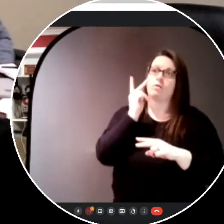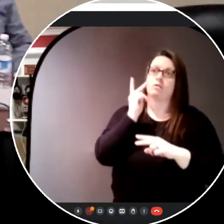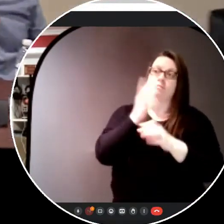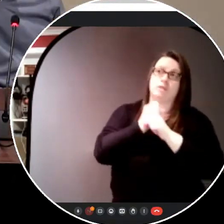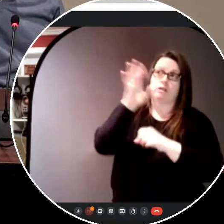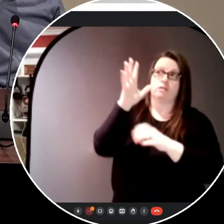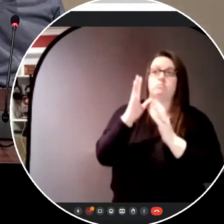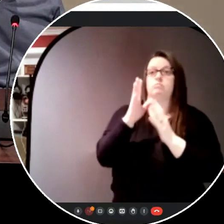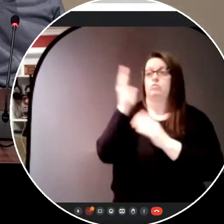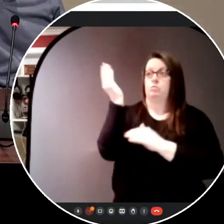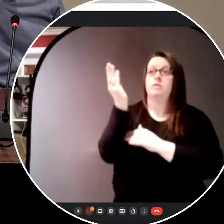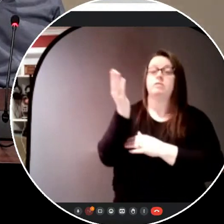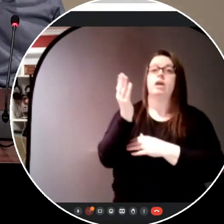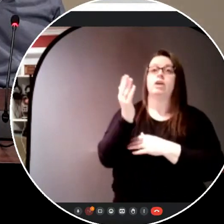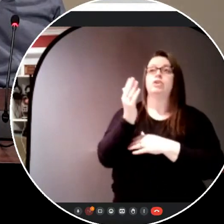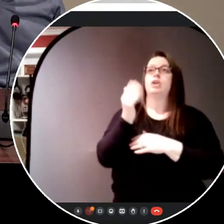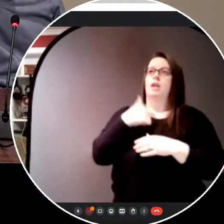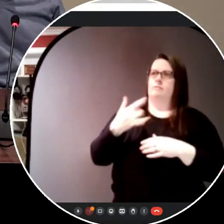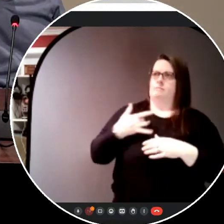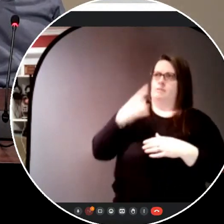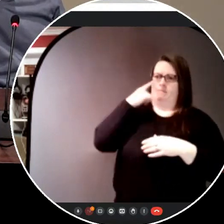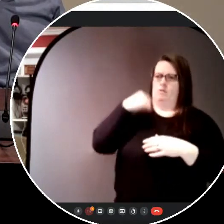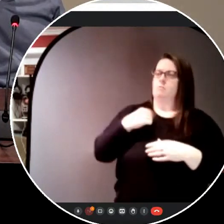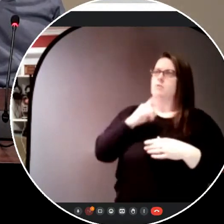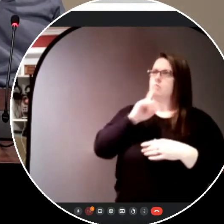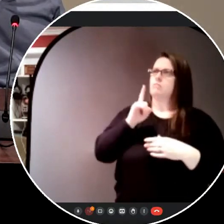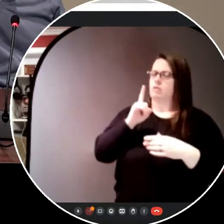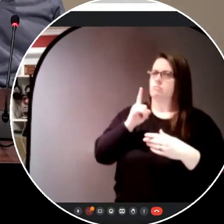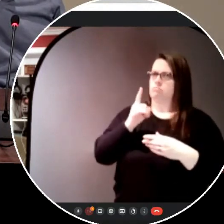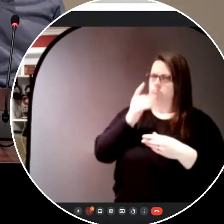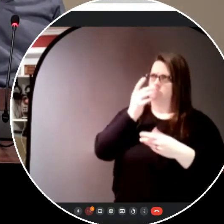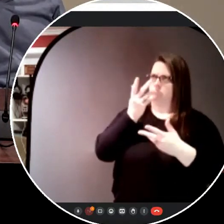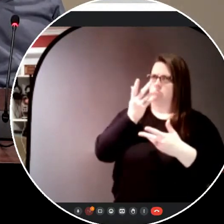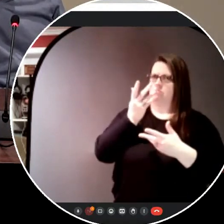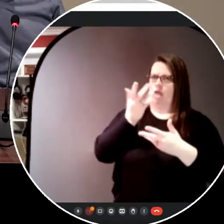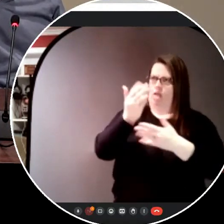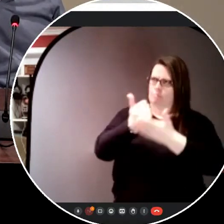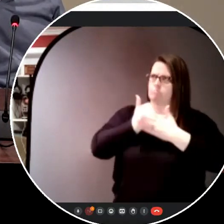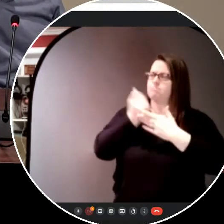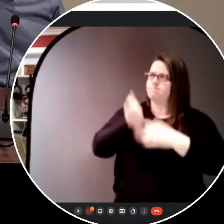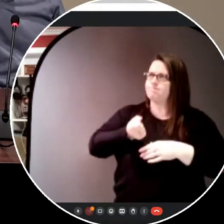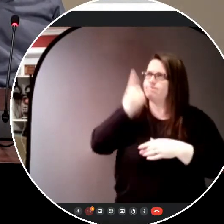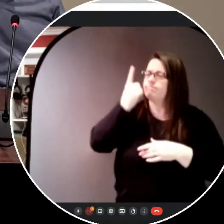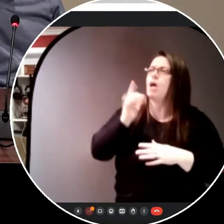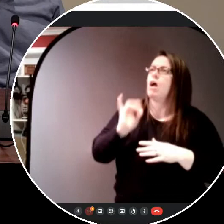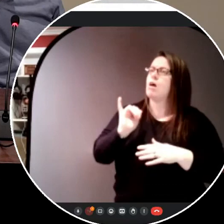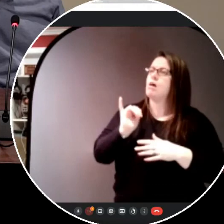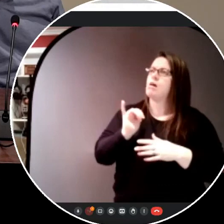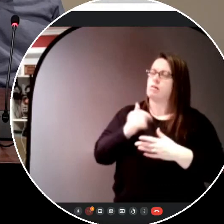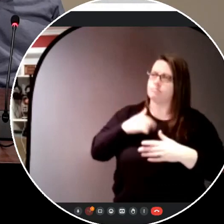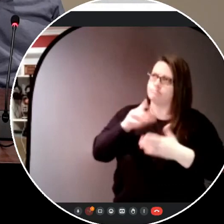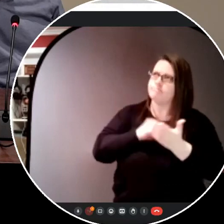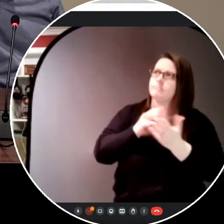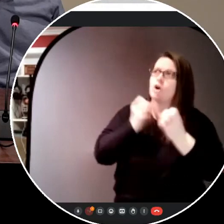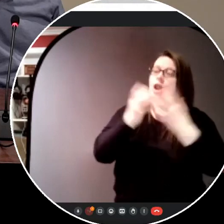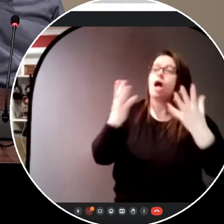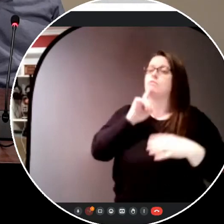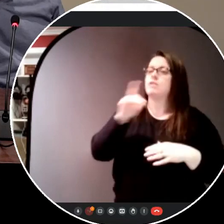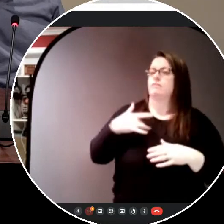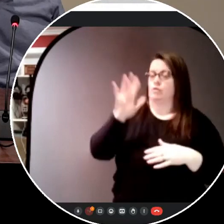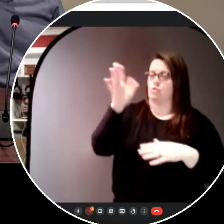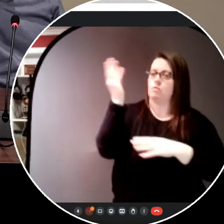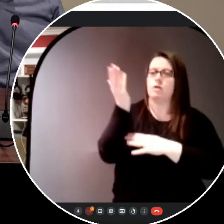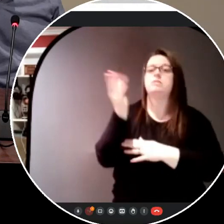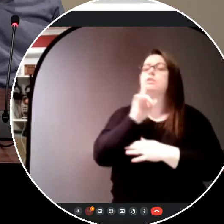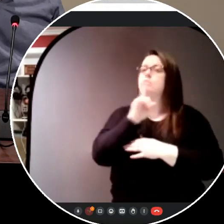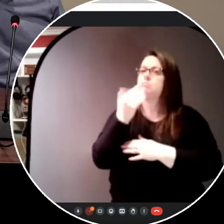presentation educational for me as well, so I appreciate you taking the time, which obviously I think you put a lot of thought and effort into the presentation, so grateful